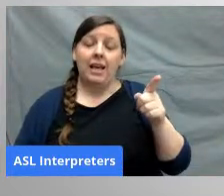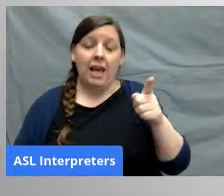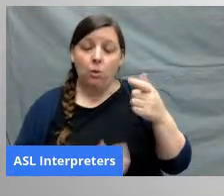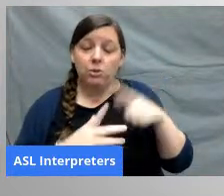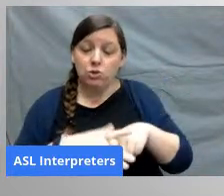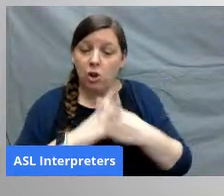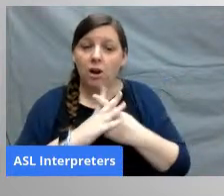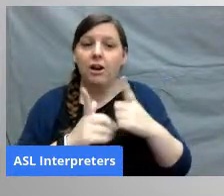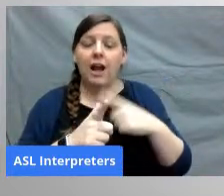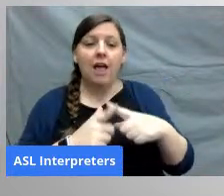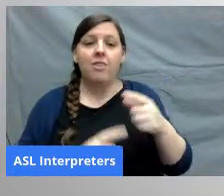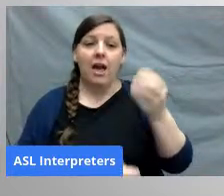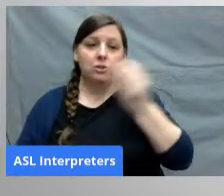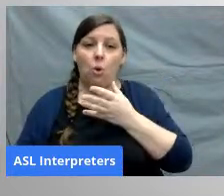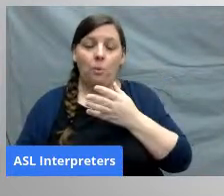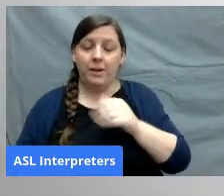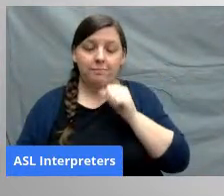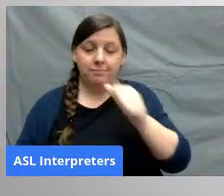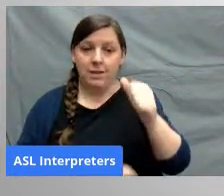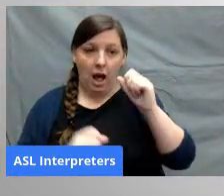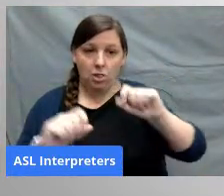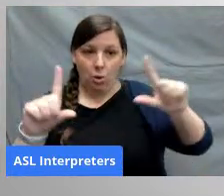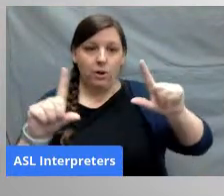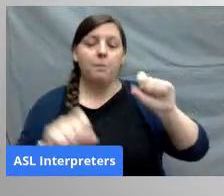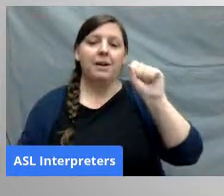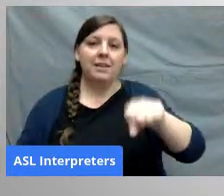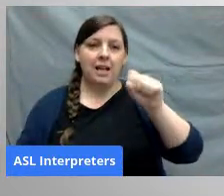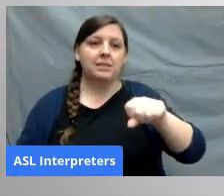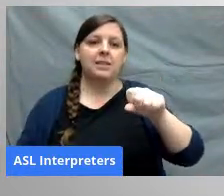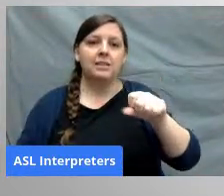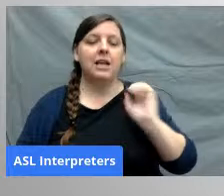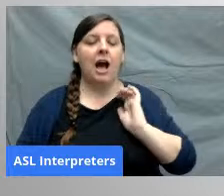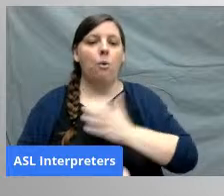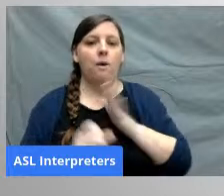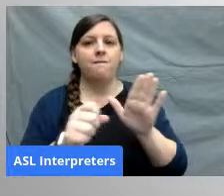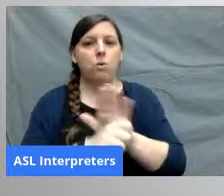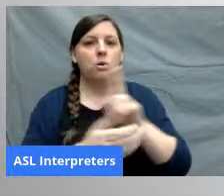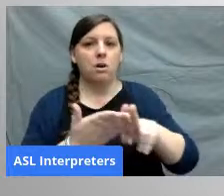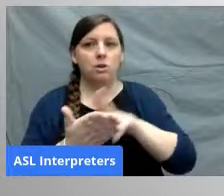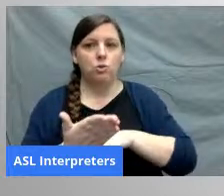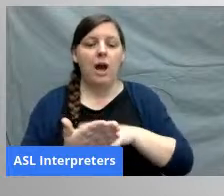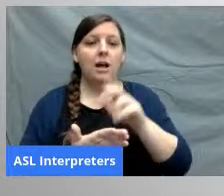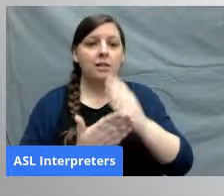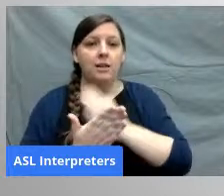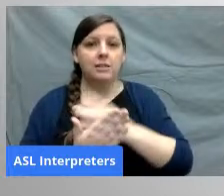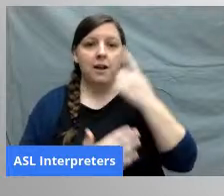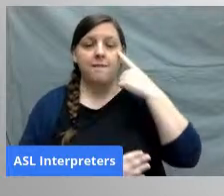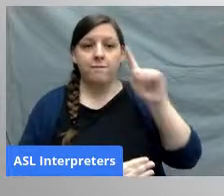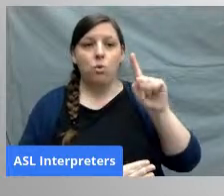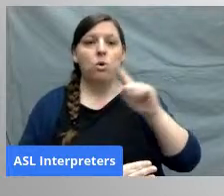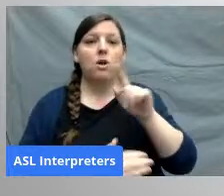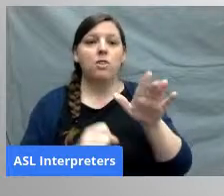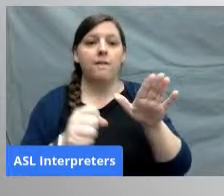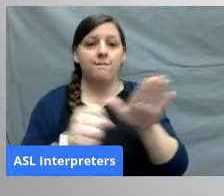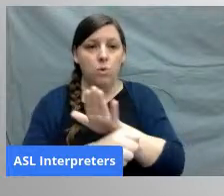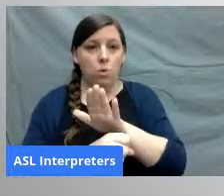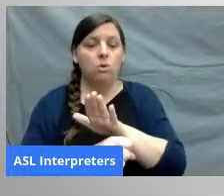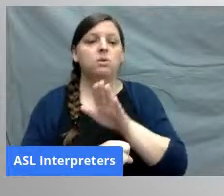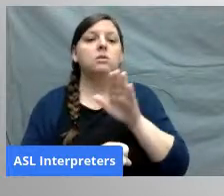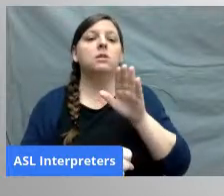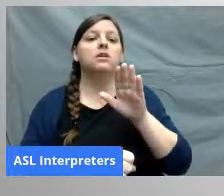is our full contract list for the 21-22 school year. Did everyone refresh so that they have the right